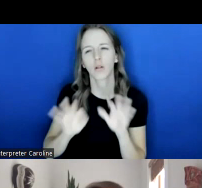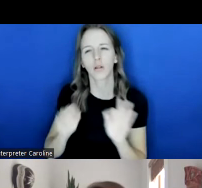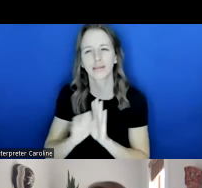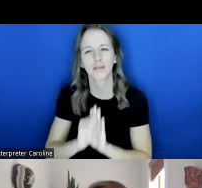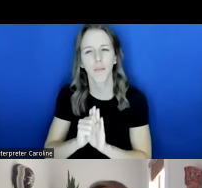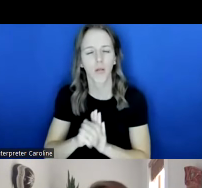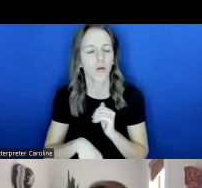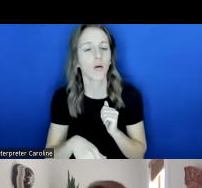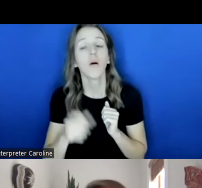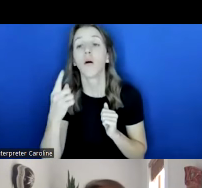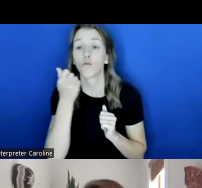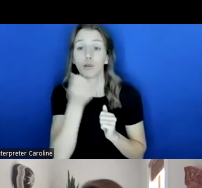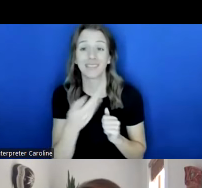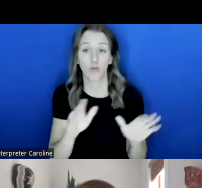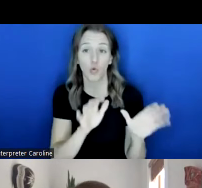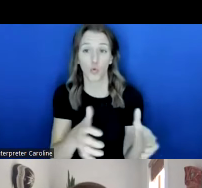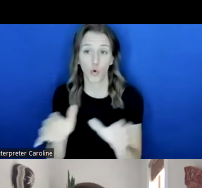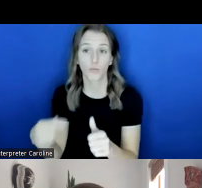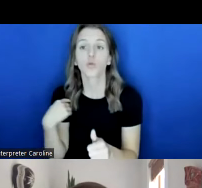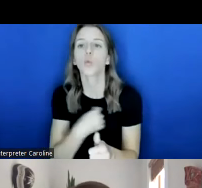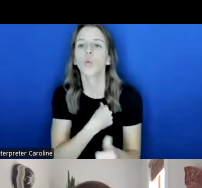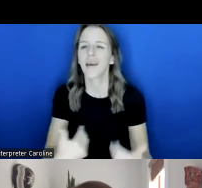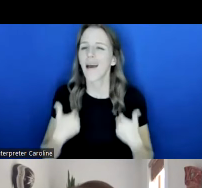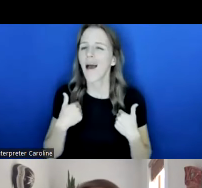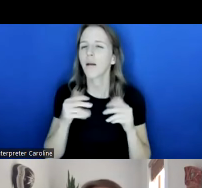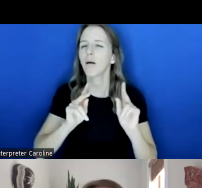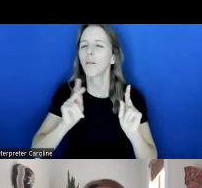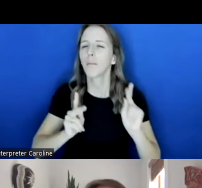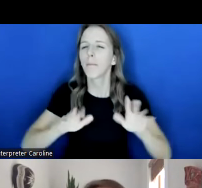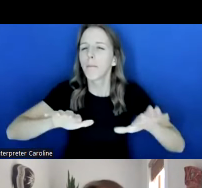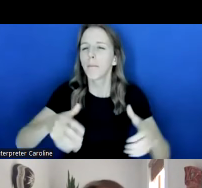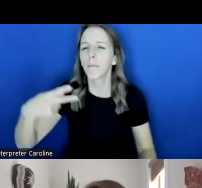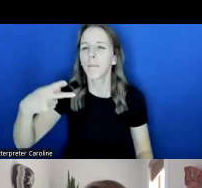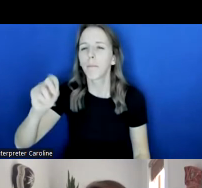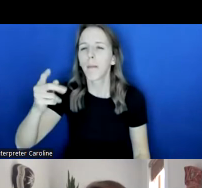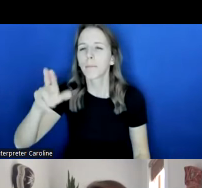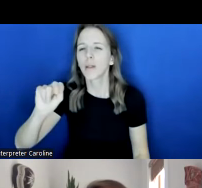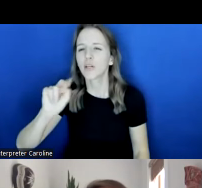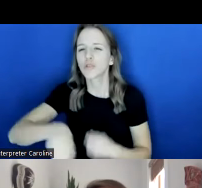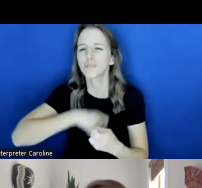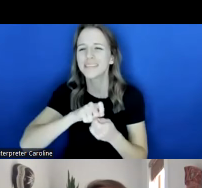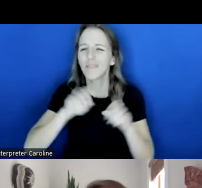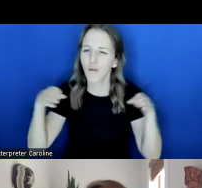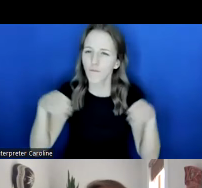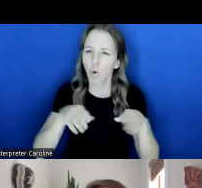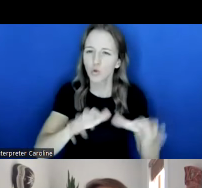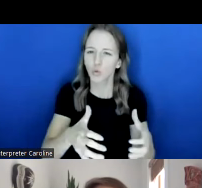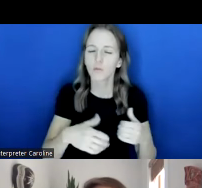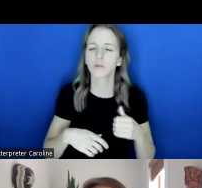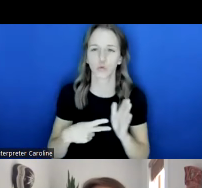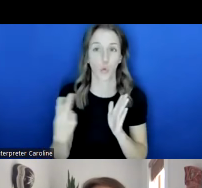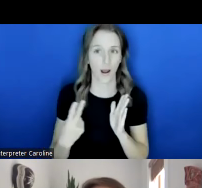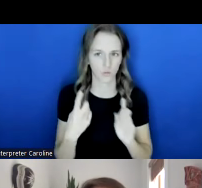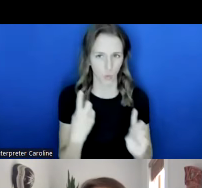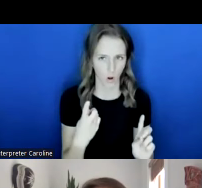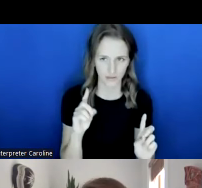also did population-specific focus groups. We did them in 2 periods of time. One was in December of 2020, and then we did